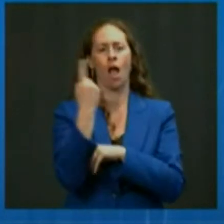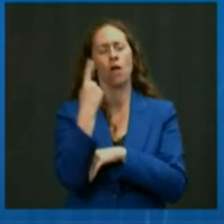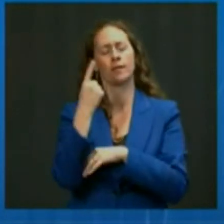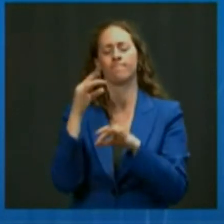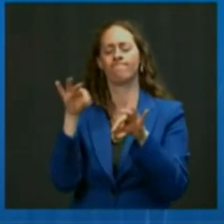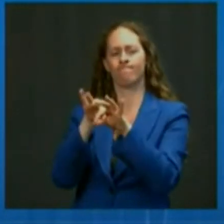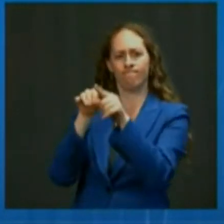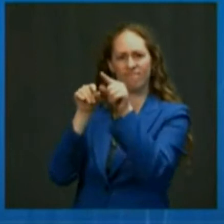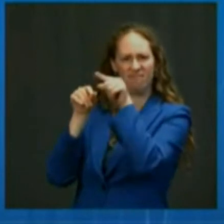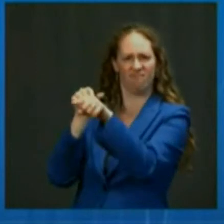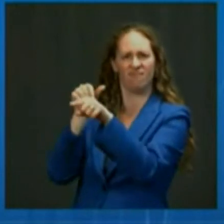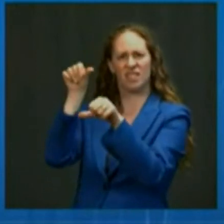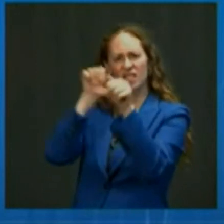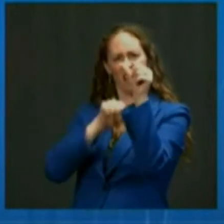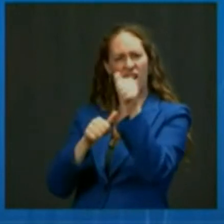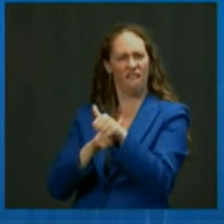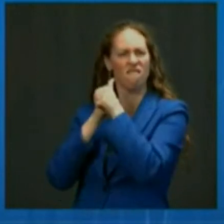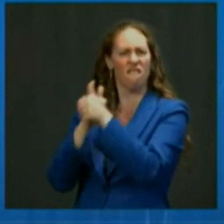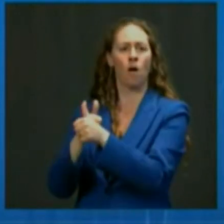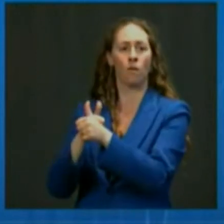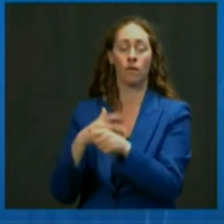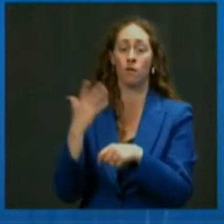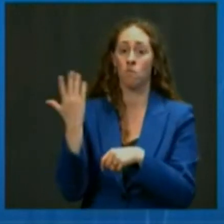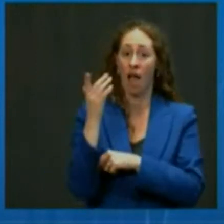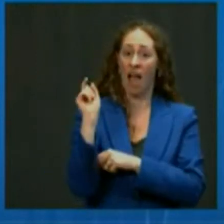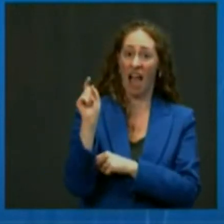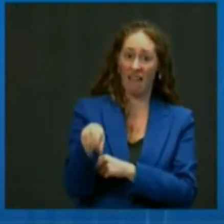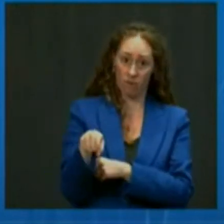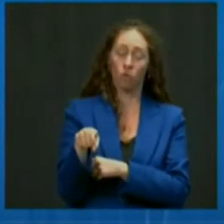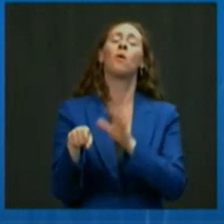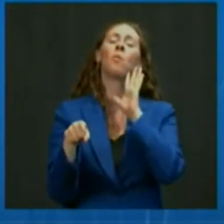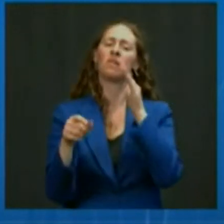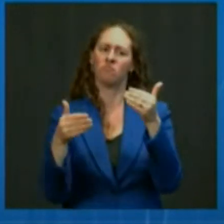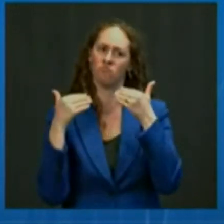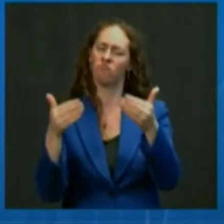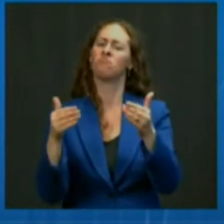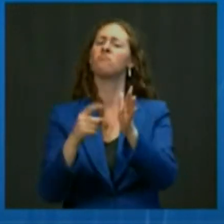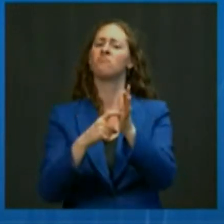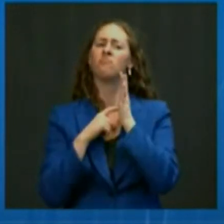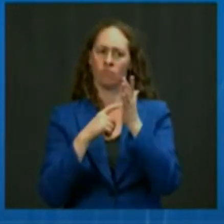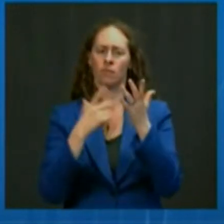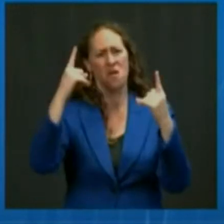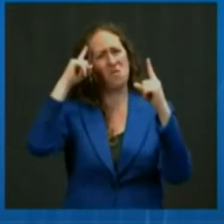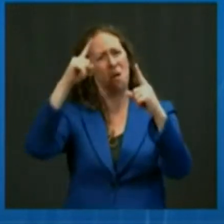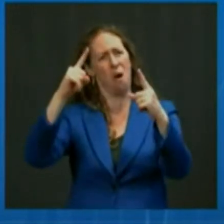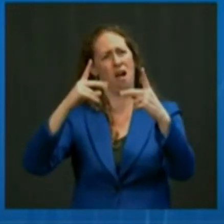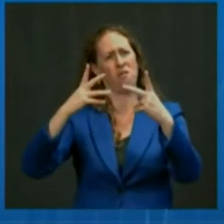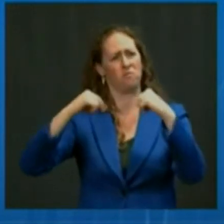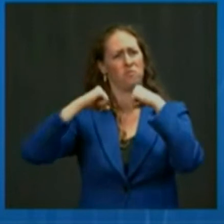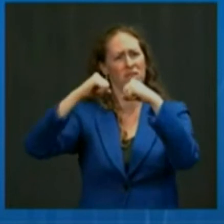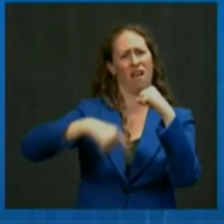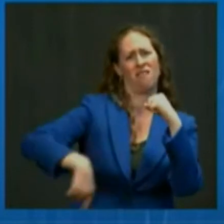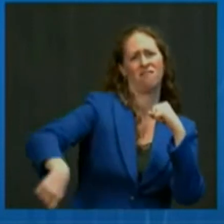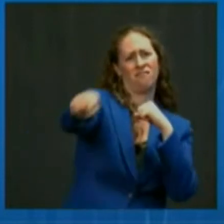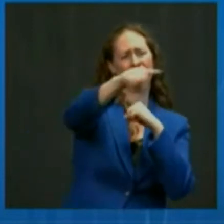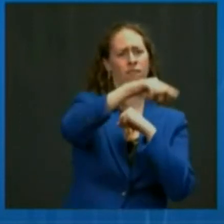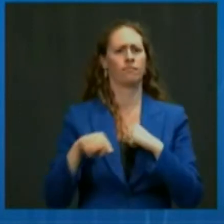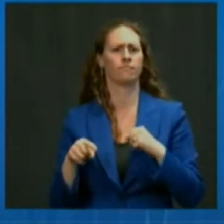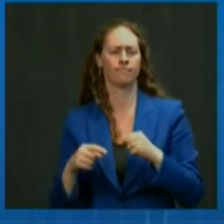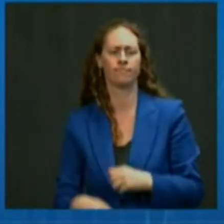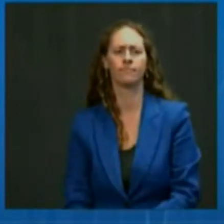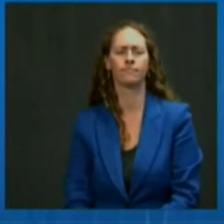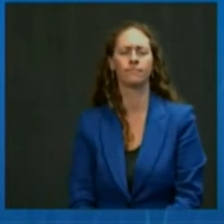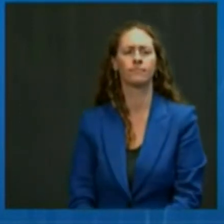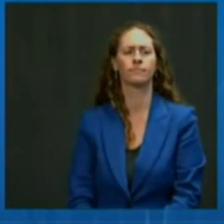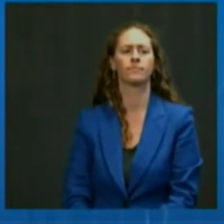take whatever steps are necessary to protect our nation from COVID-19. This plan to administer booster doses